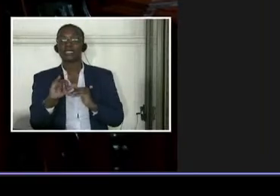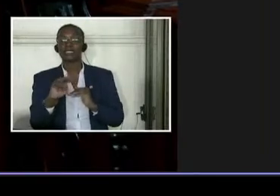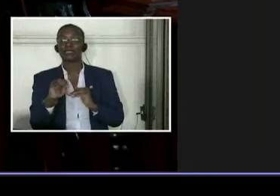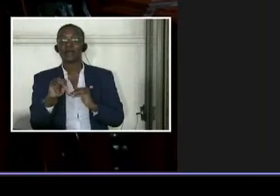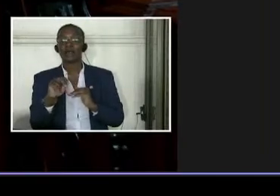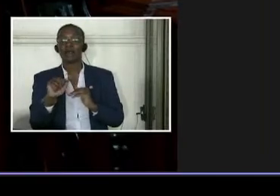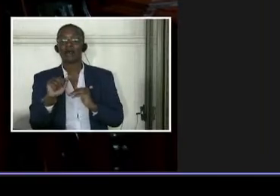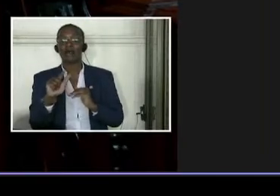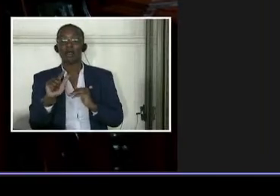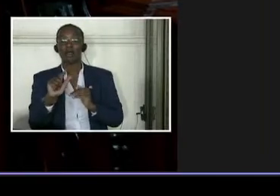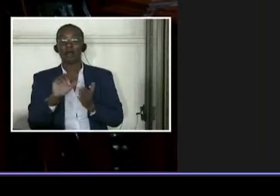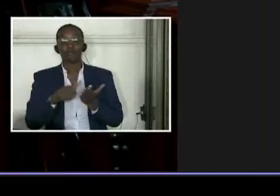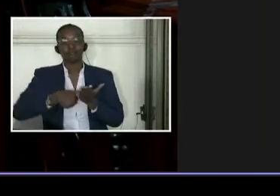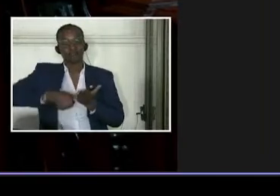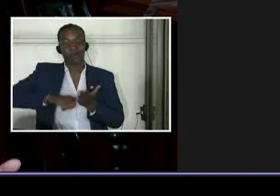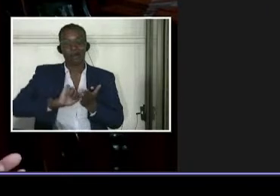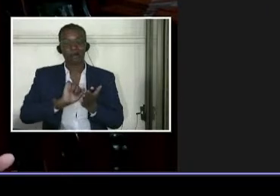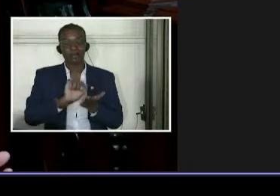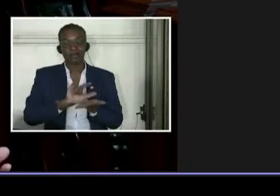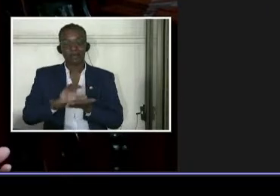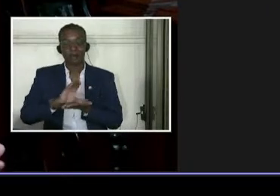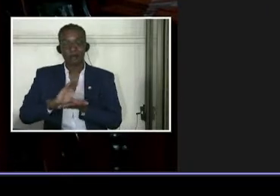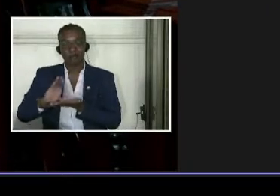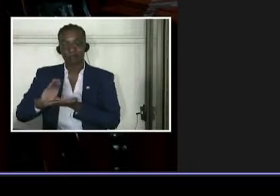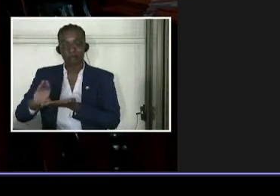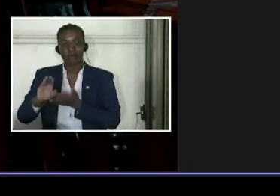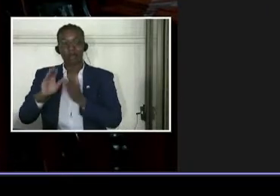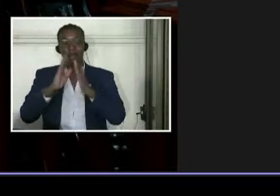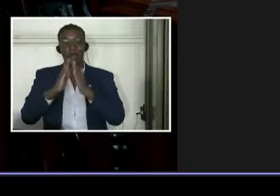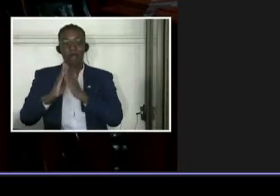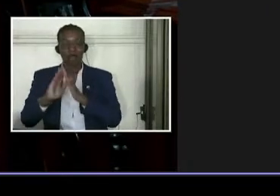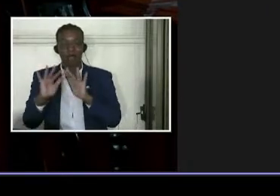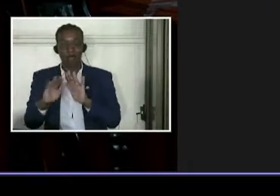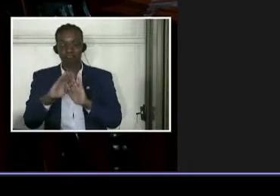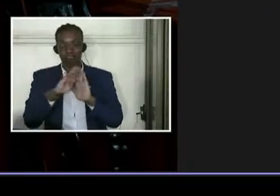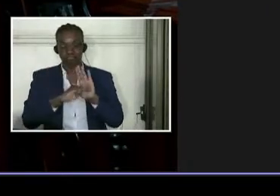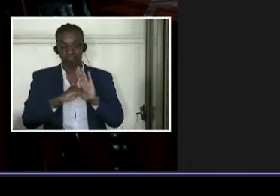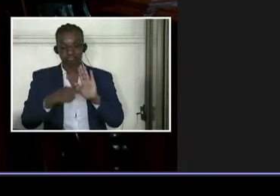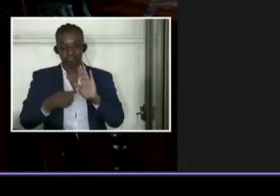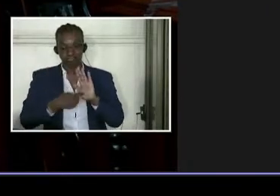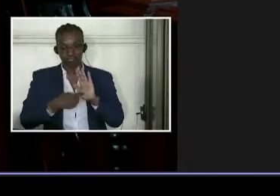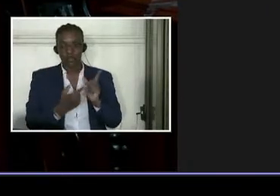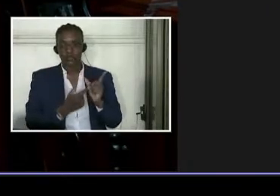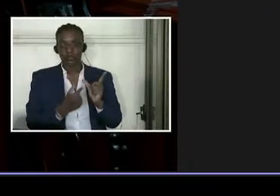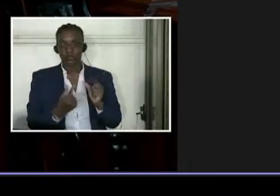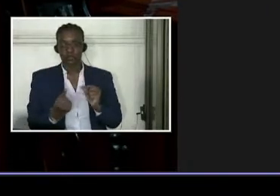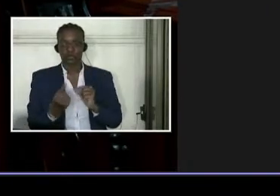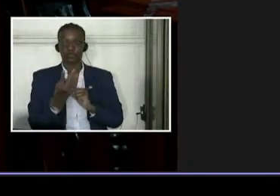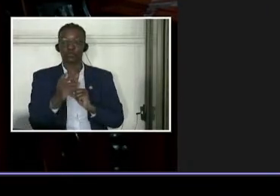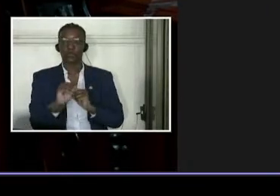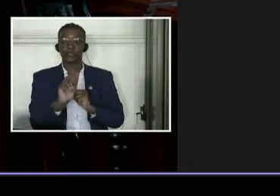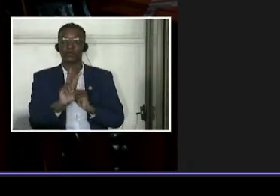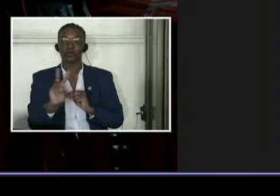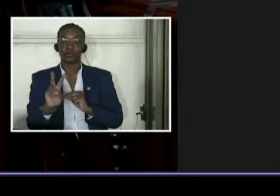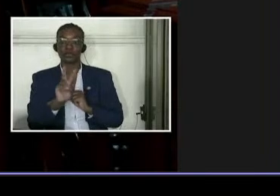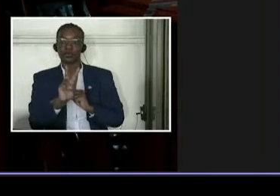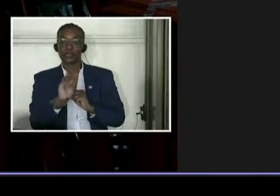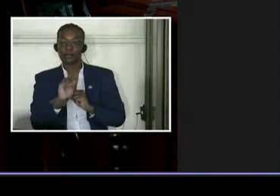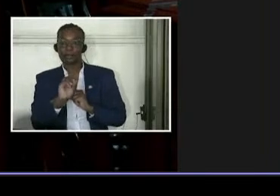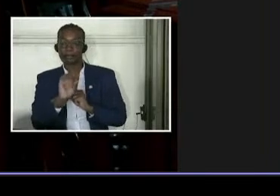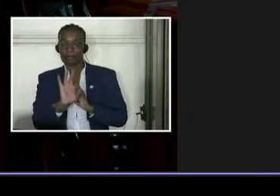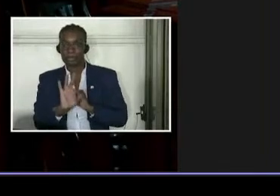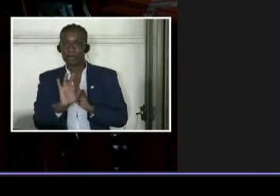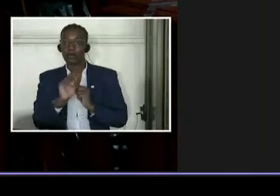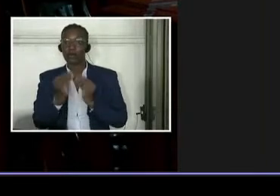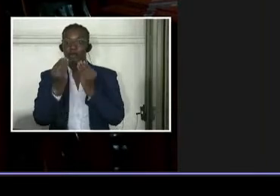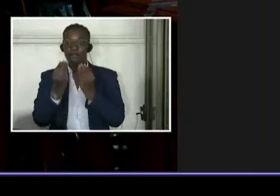intervention is allocated per housing intervention as follows. You'll see we'll deal with 2022-23.